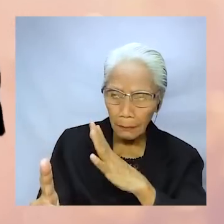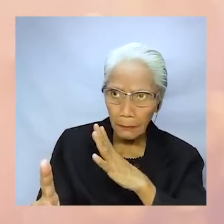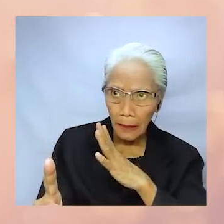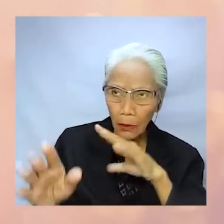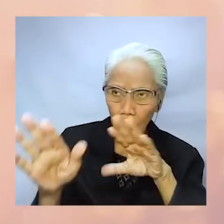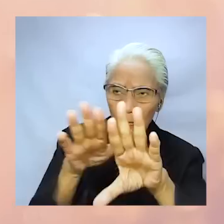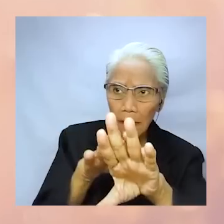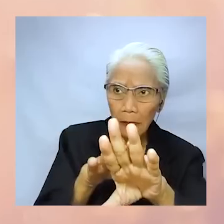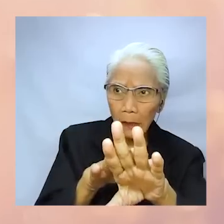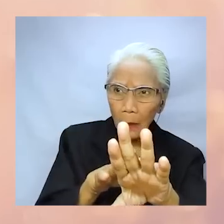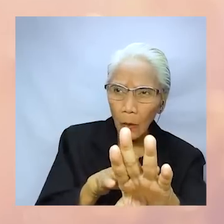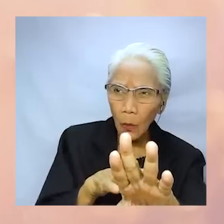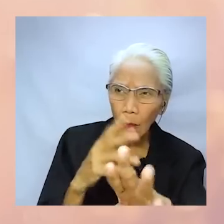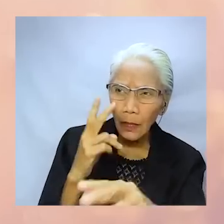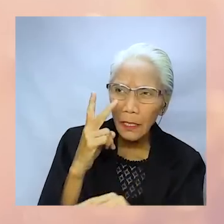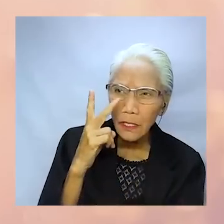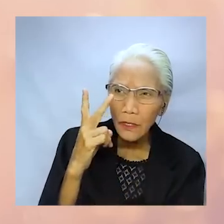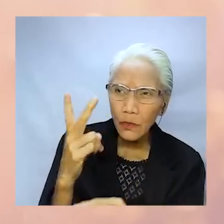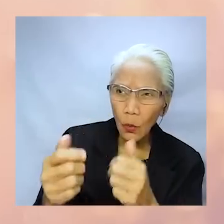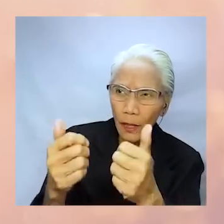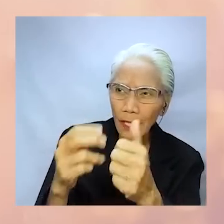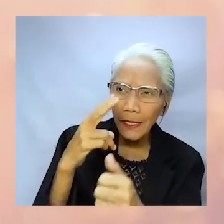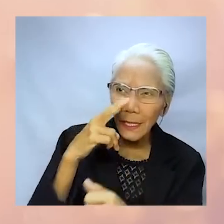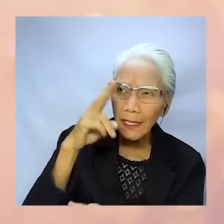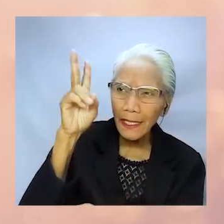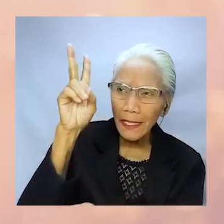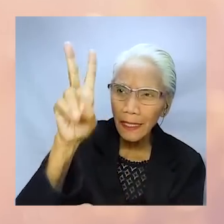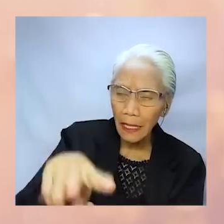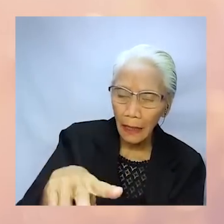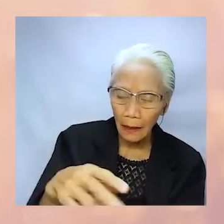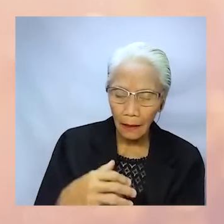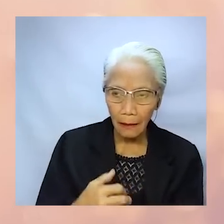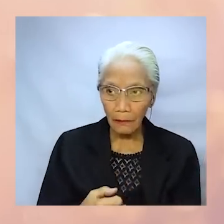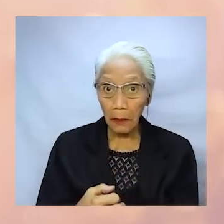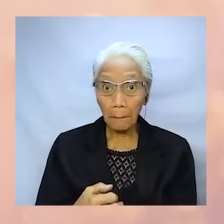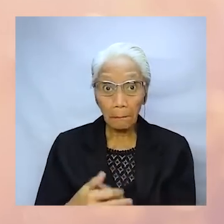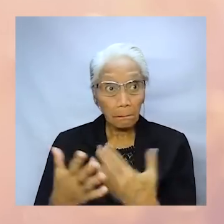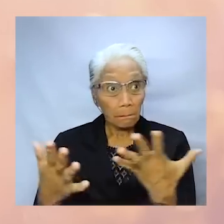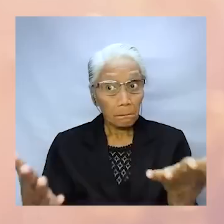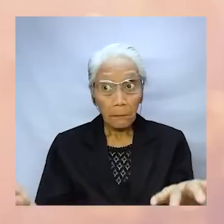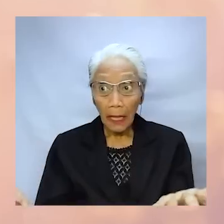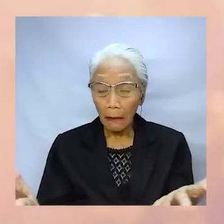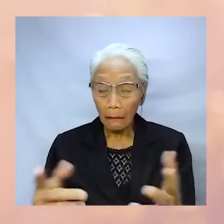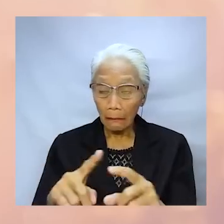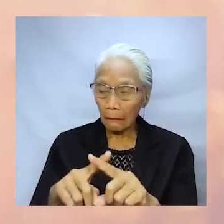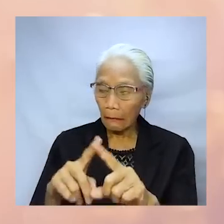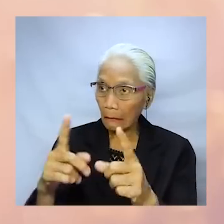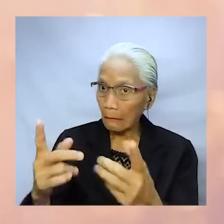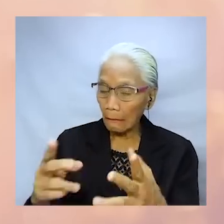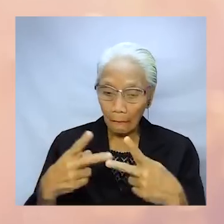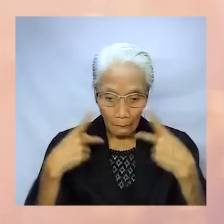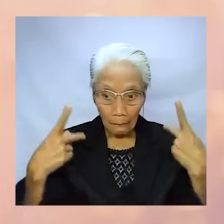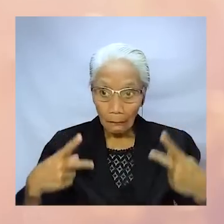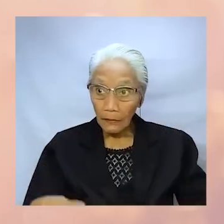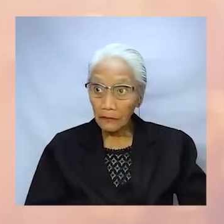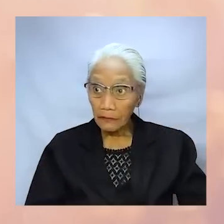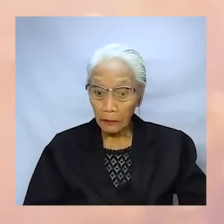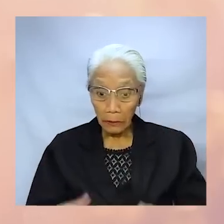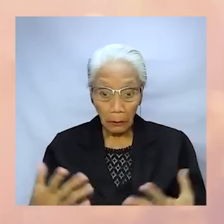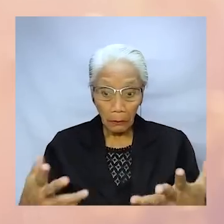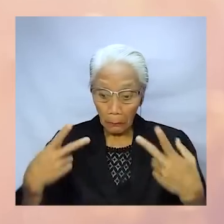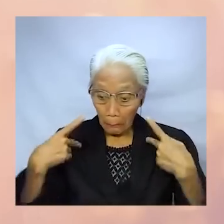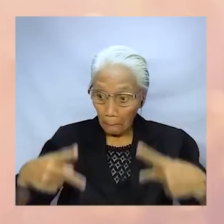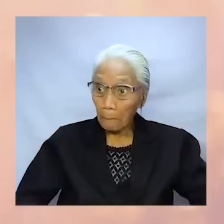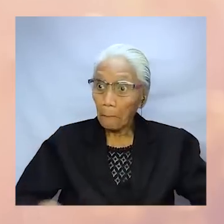unseen by the world. Unfortunately, the Pharisees, who were physically able to